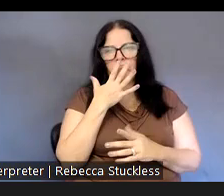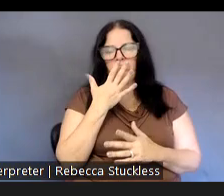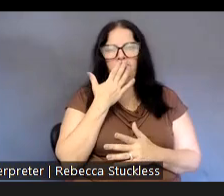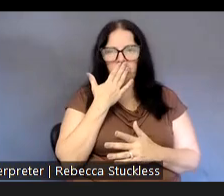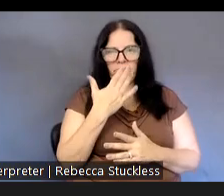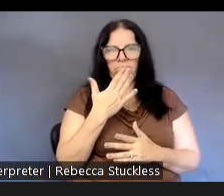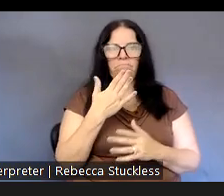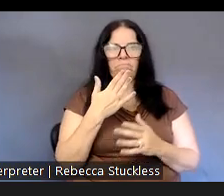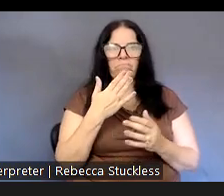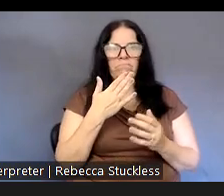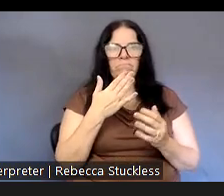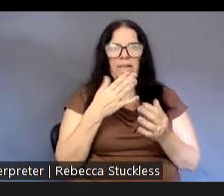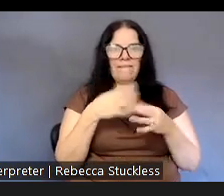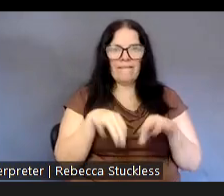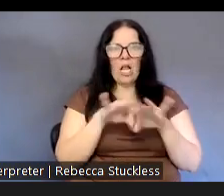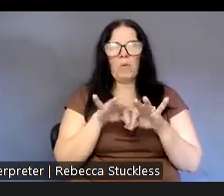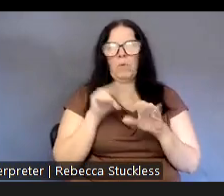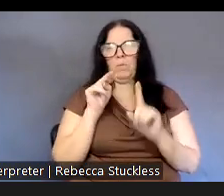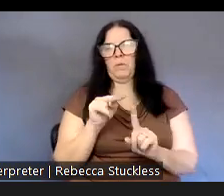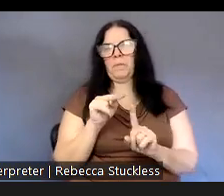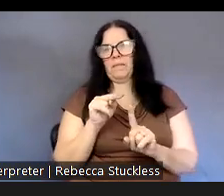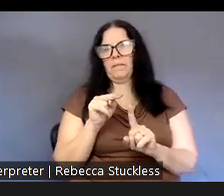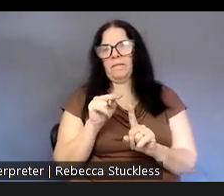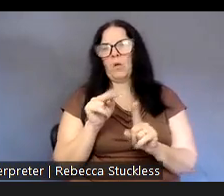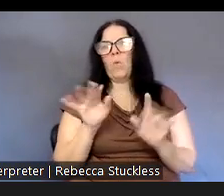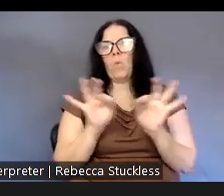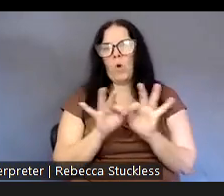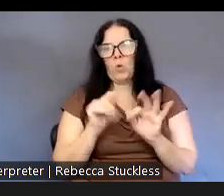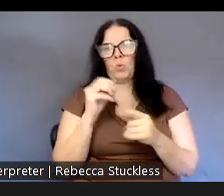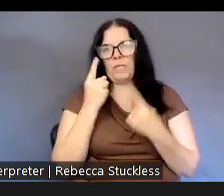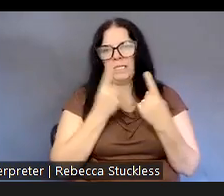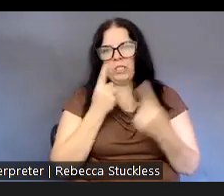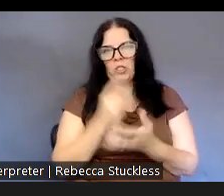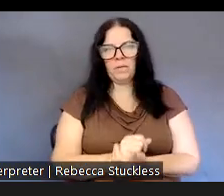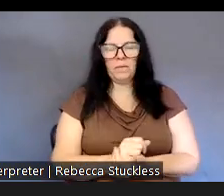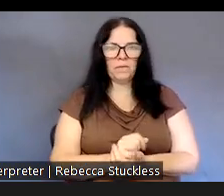valuable perspective that's worth considering.